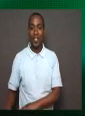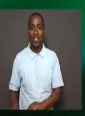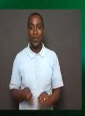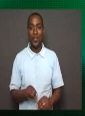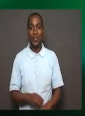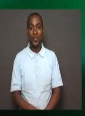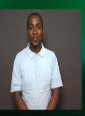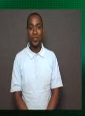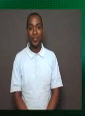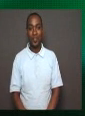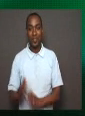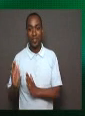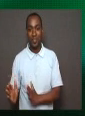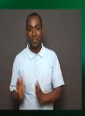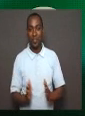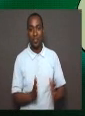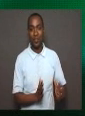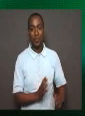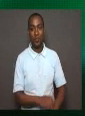Students, let's get ready.